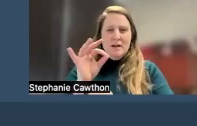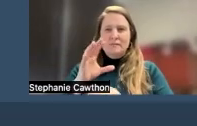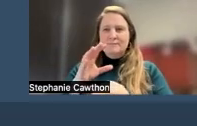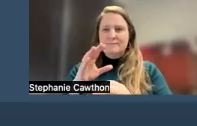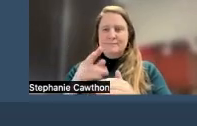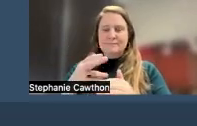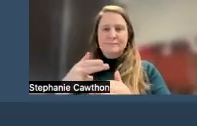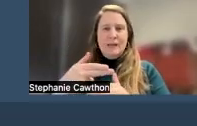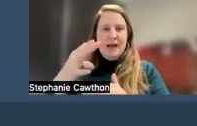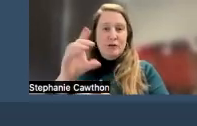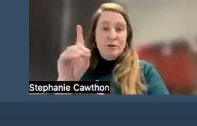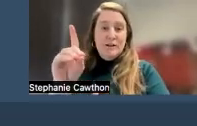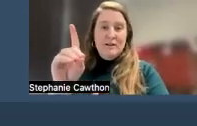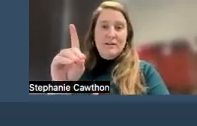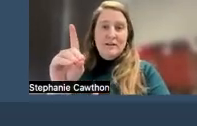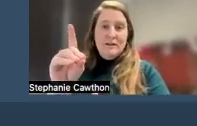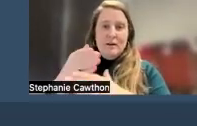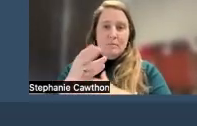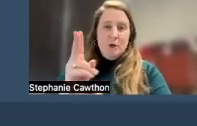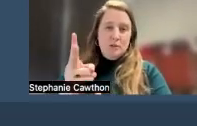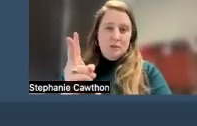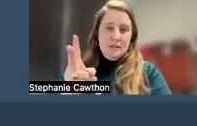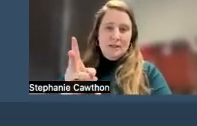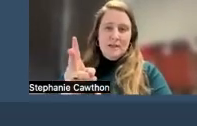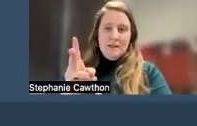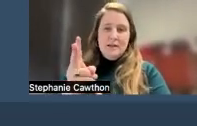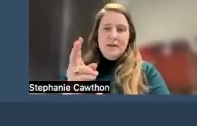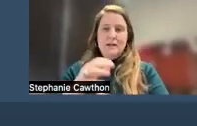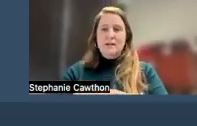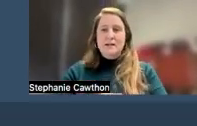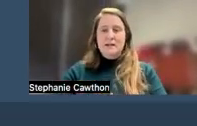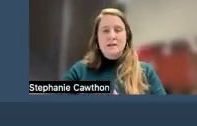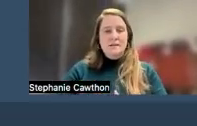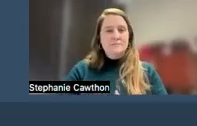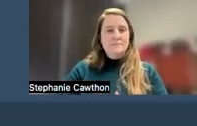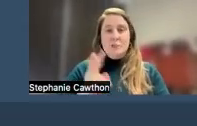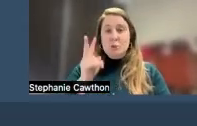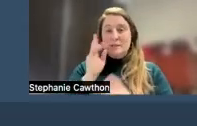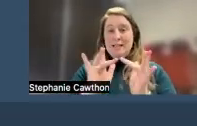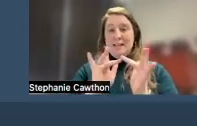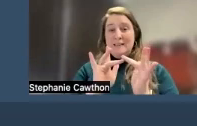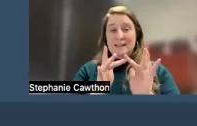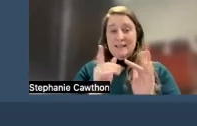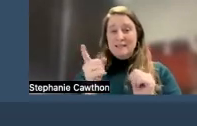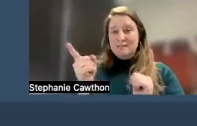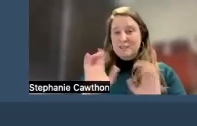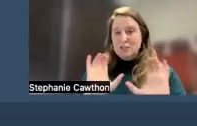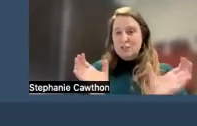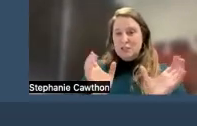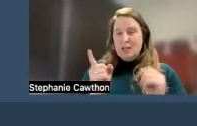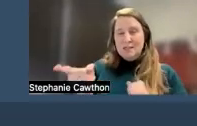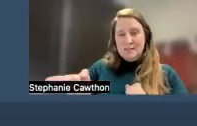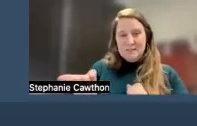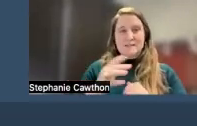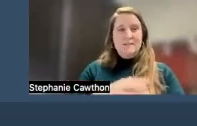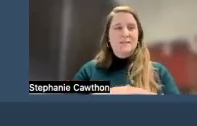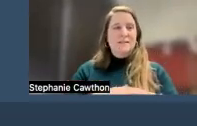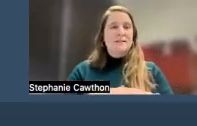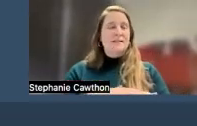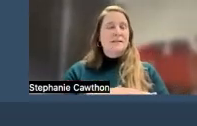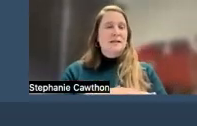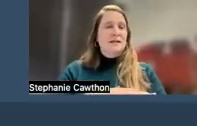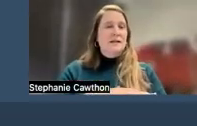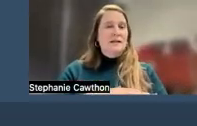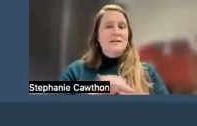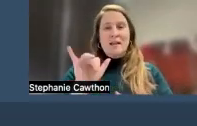with disabilities and the experience here in higher ed, in post-secondary spaces. So you can see the link there in the